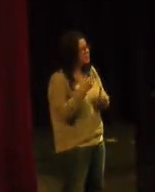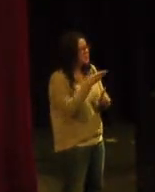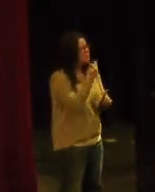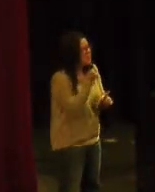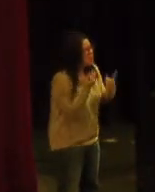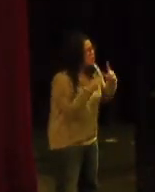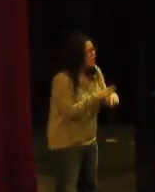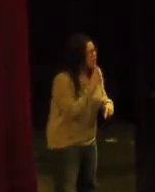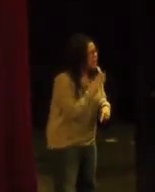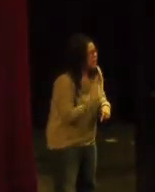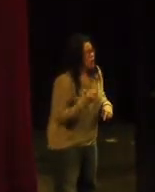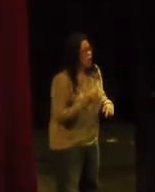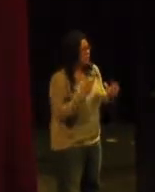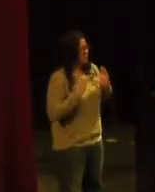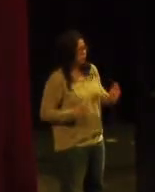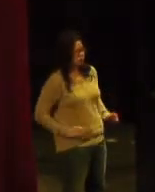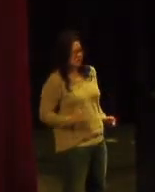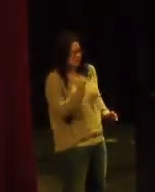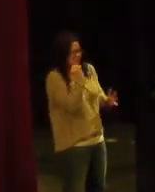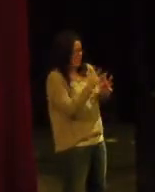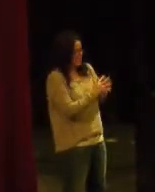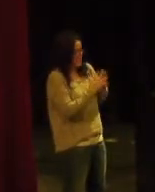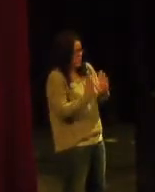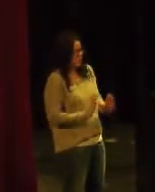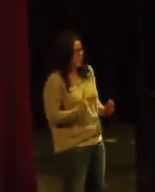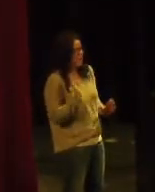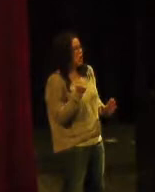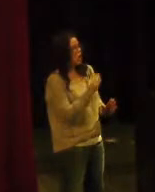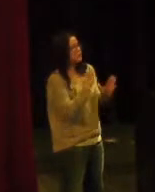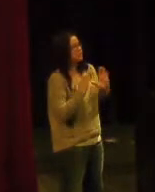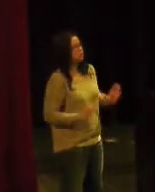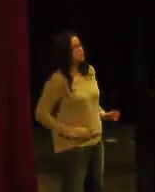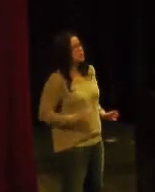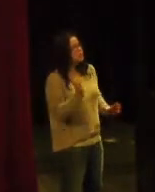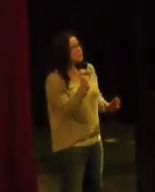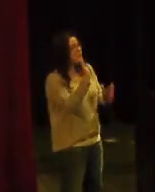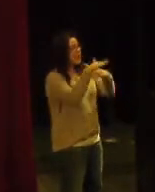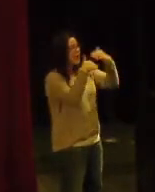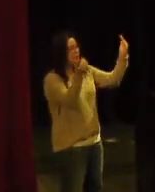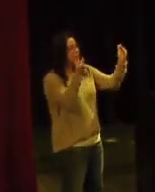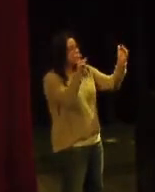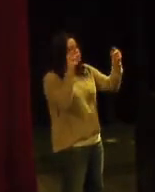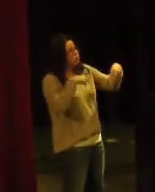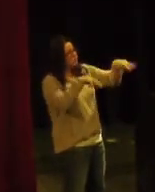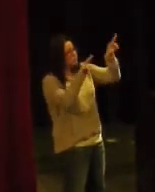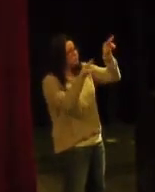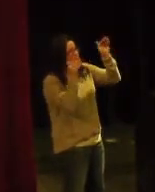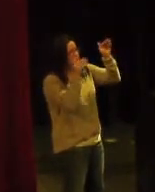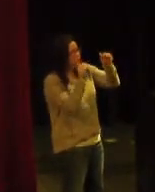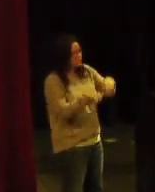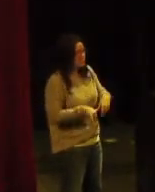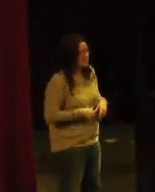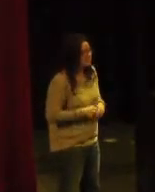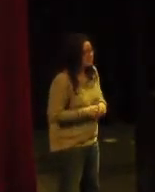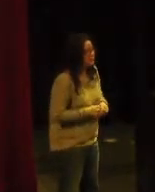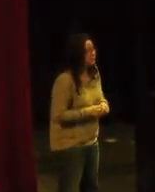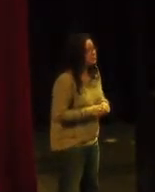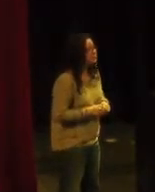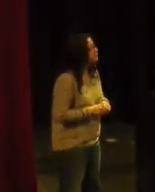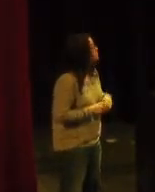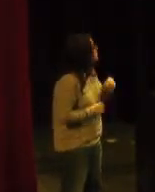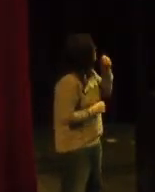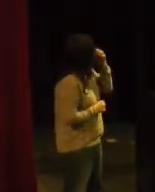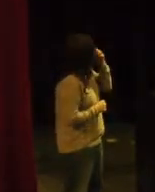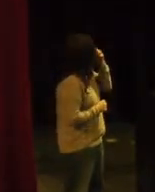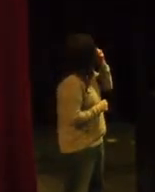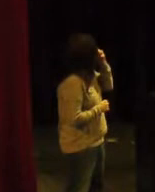along. Our citizenship is not American. Our citizenship is in heaven, and that's where we should be focused. And then finally in